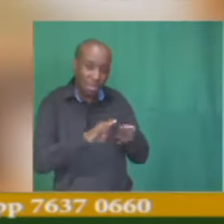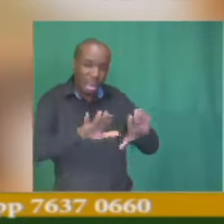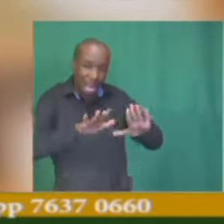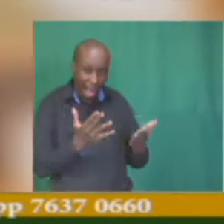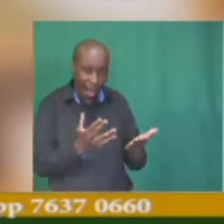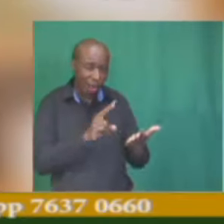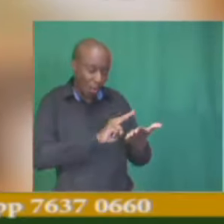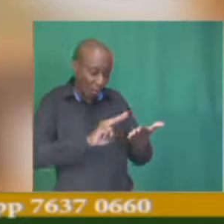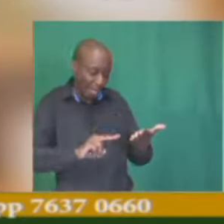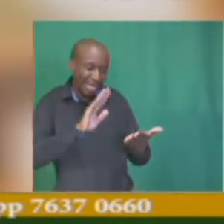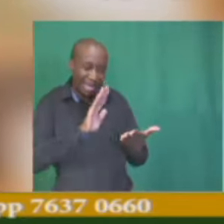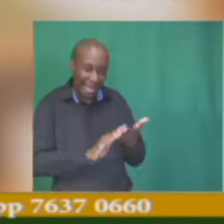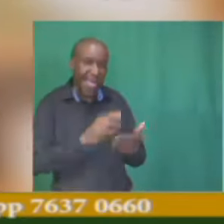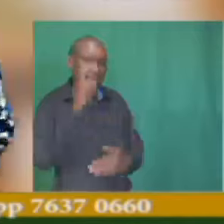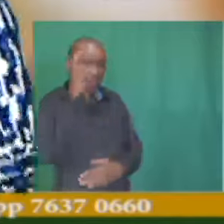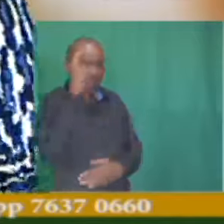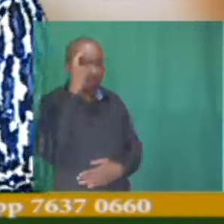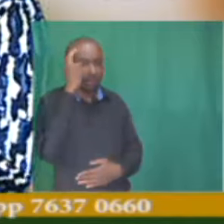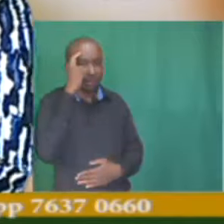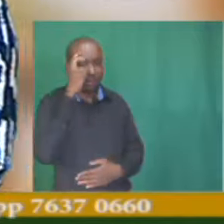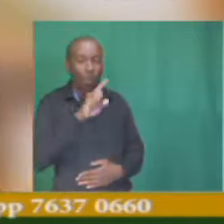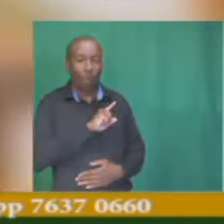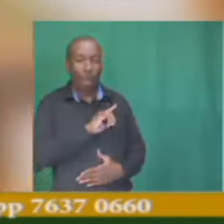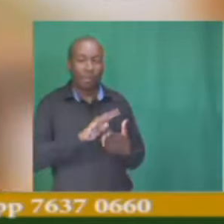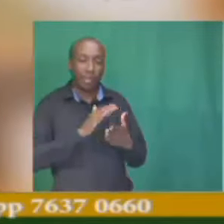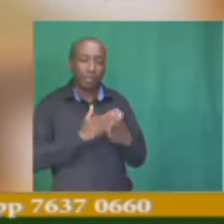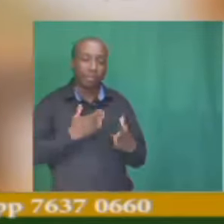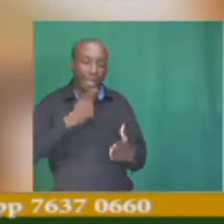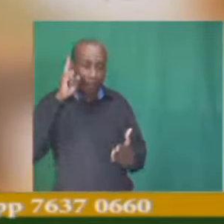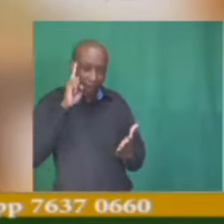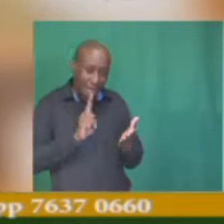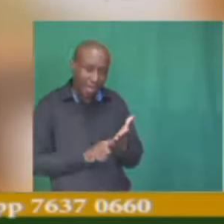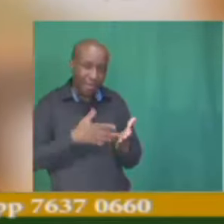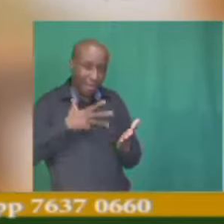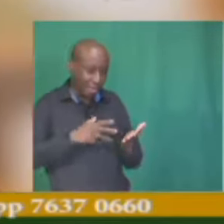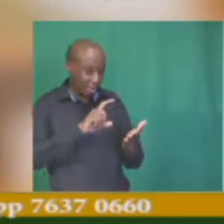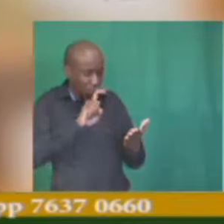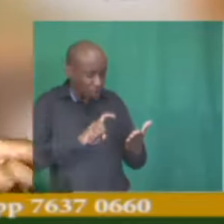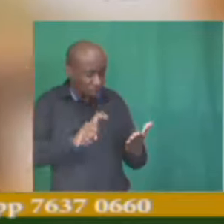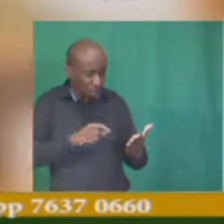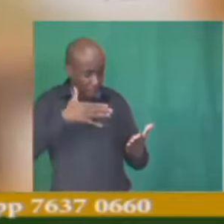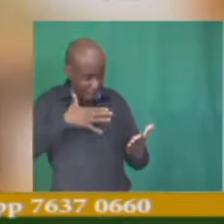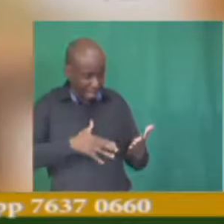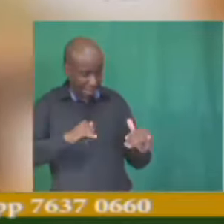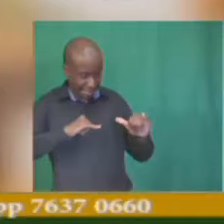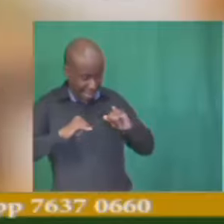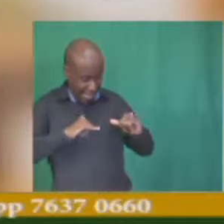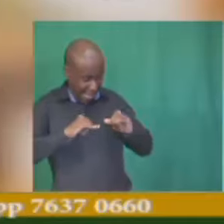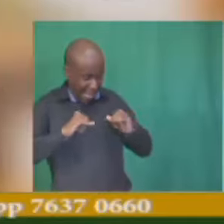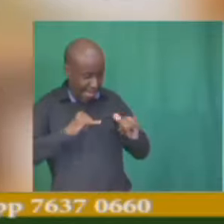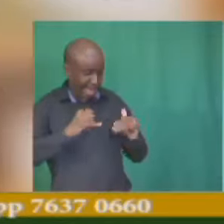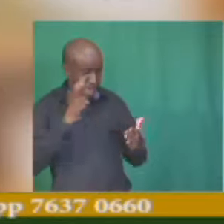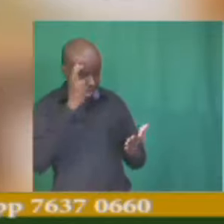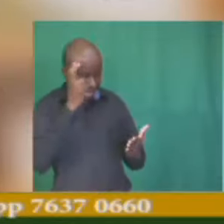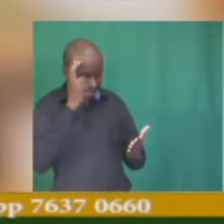with understanding, because I believe when the time comes for them to tackle the questions, they must have read with understanding in order